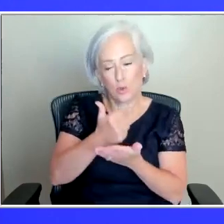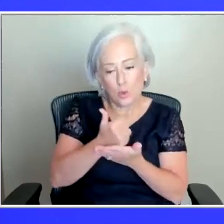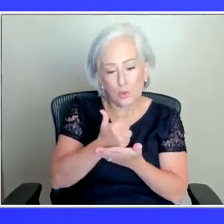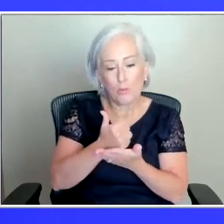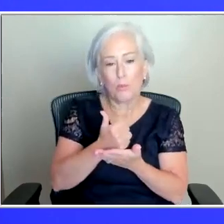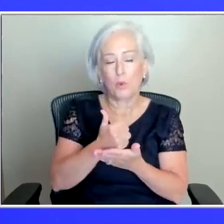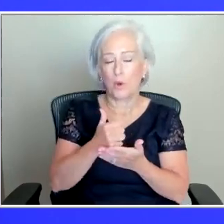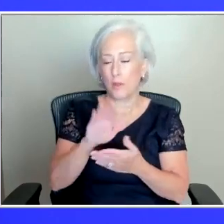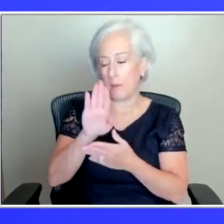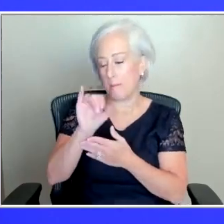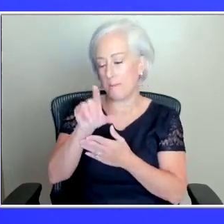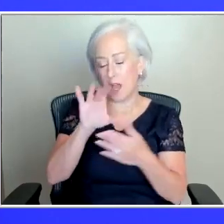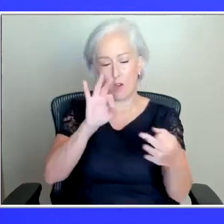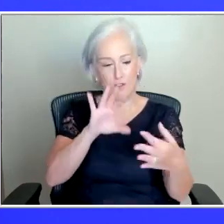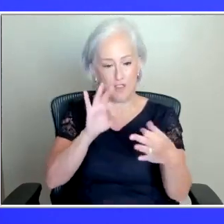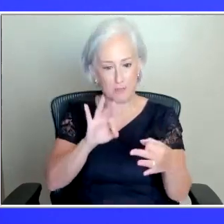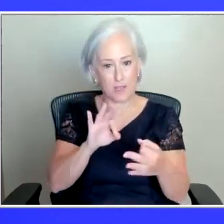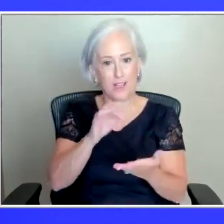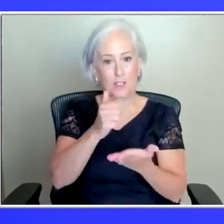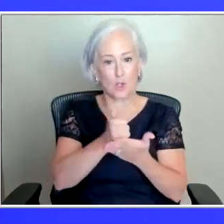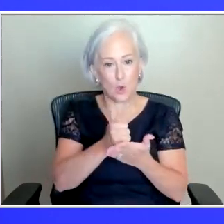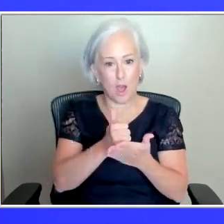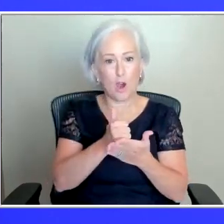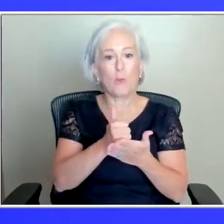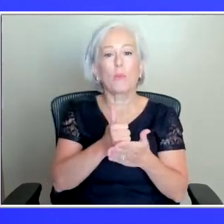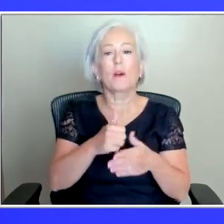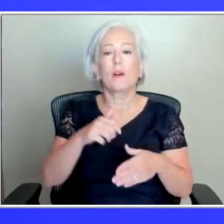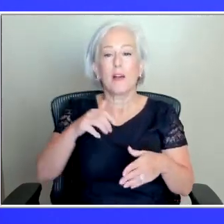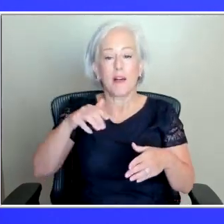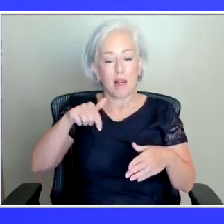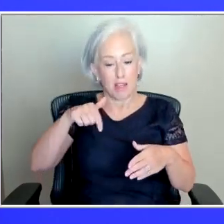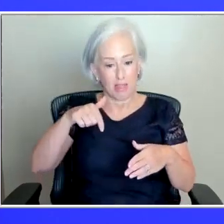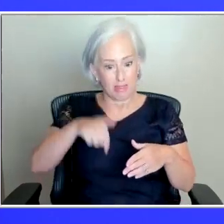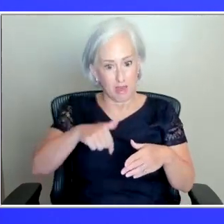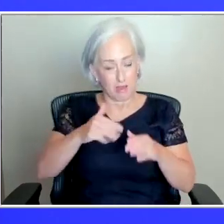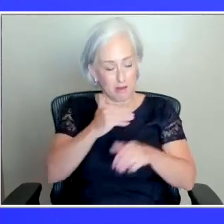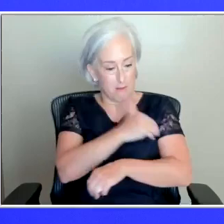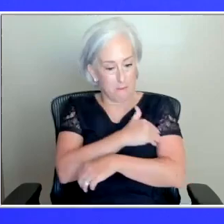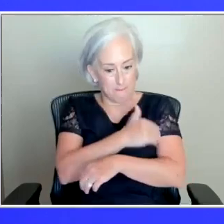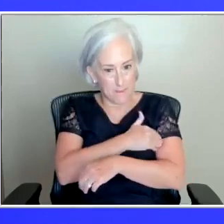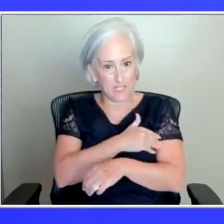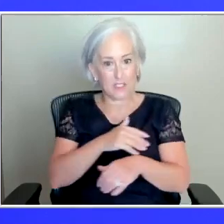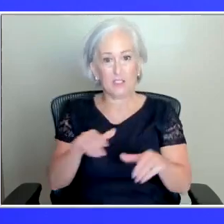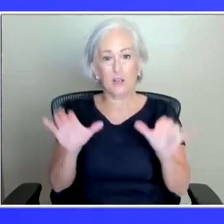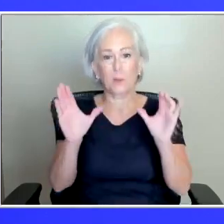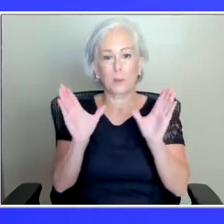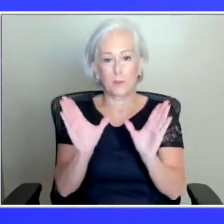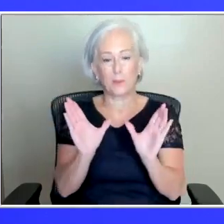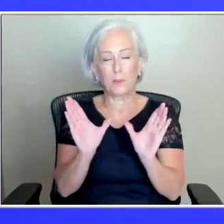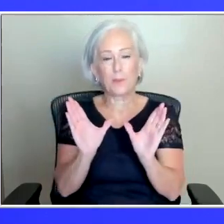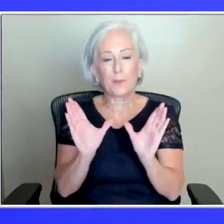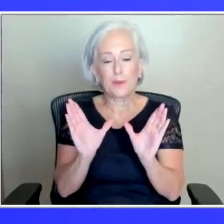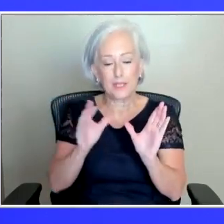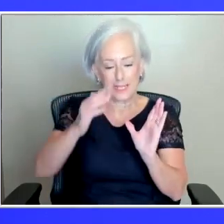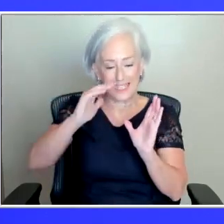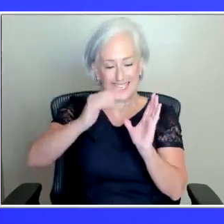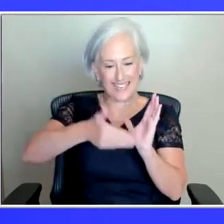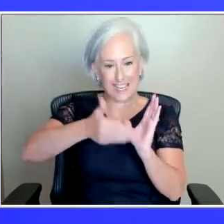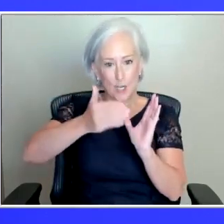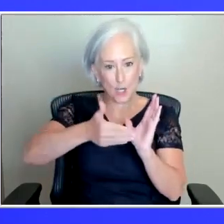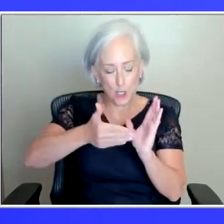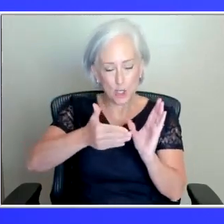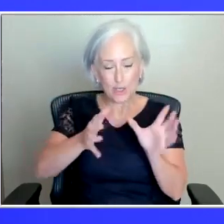able to contract sufficiently, relax, and also bear down, which is a very important aspect of pelvic health